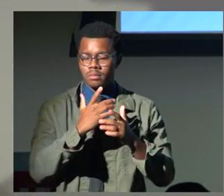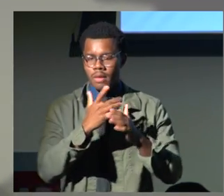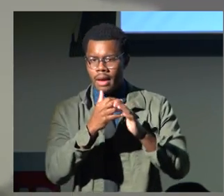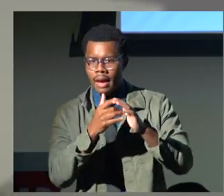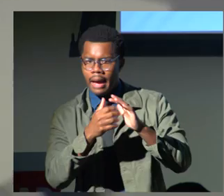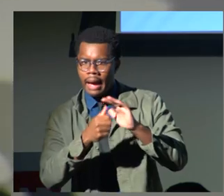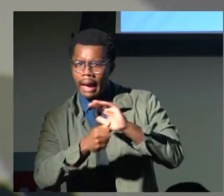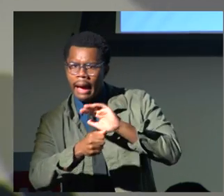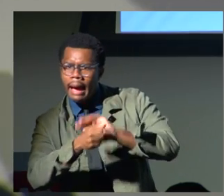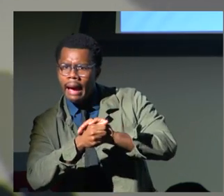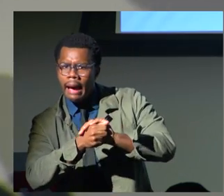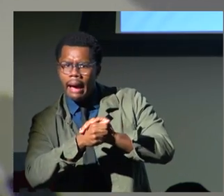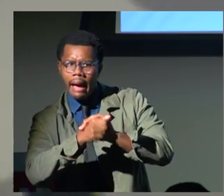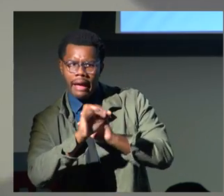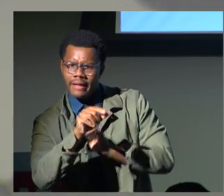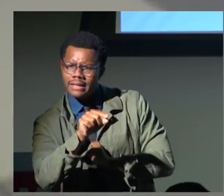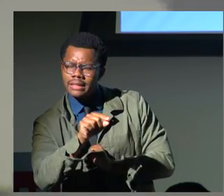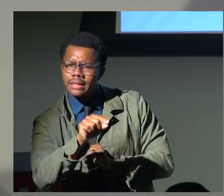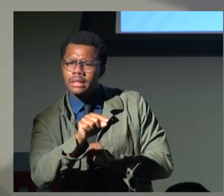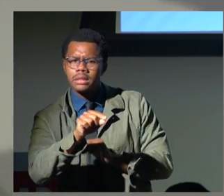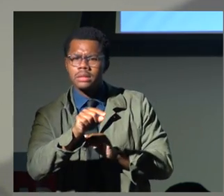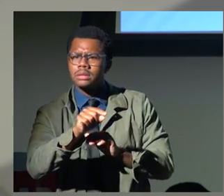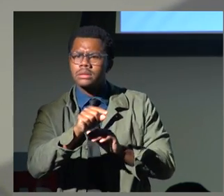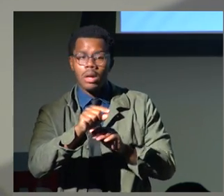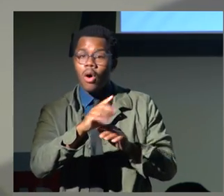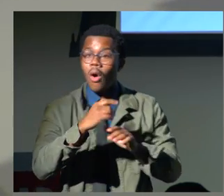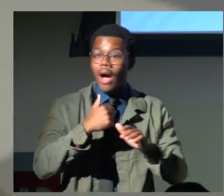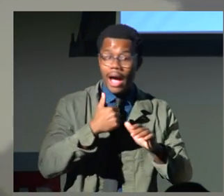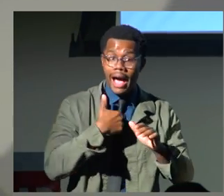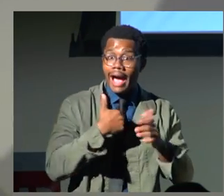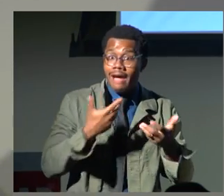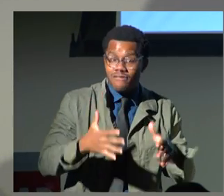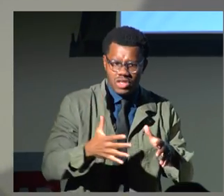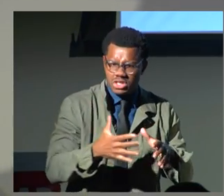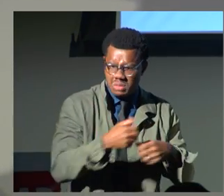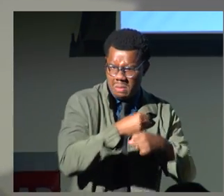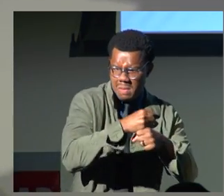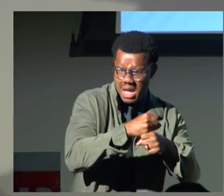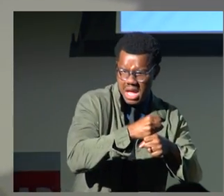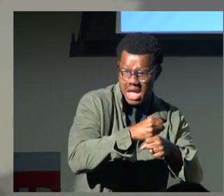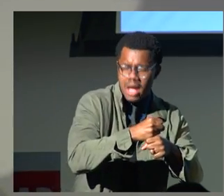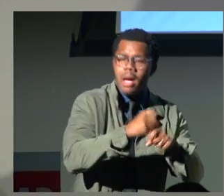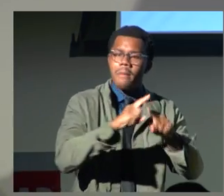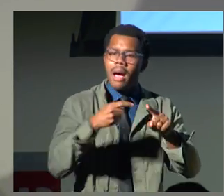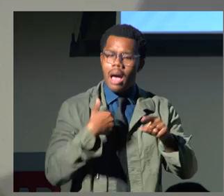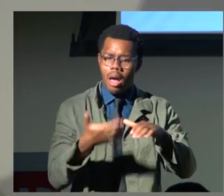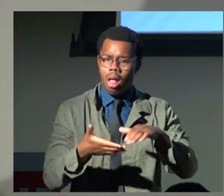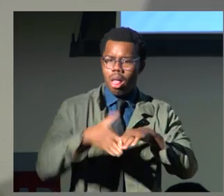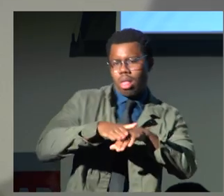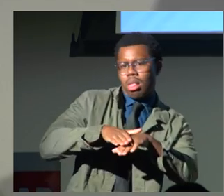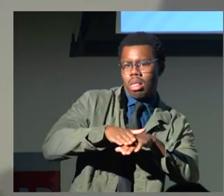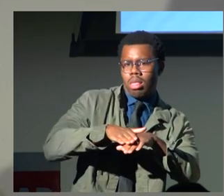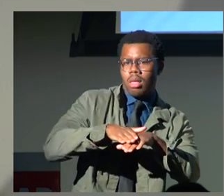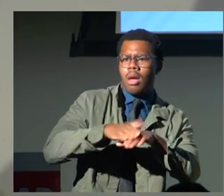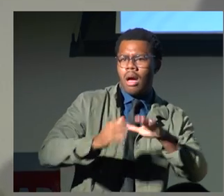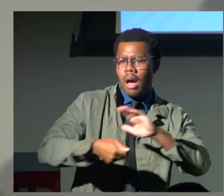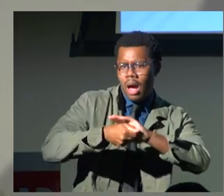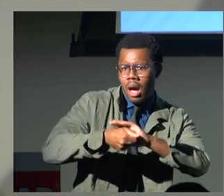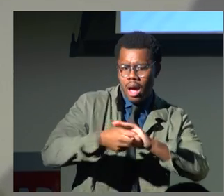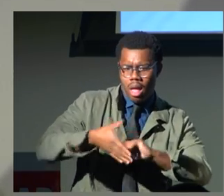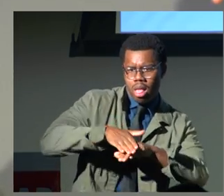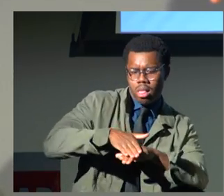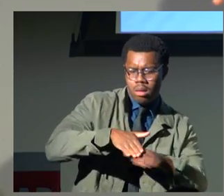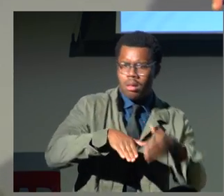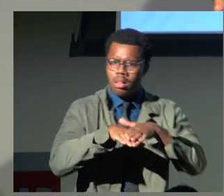or sections that I have already completed. I will hide it with construction paper, and that process went on and on and